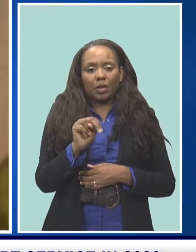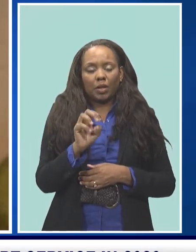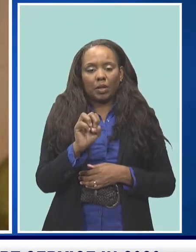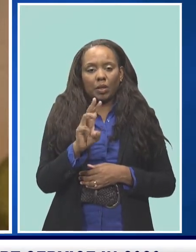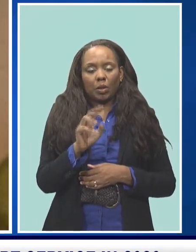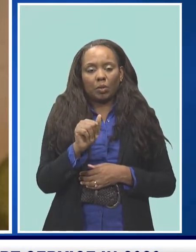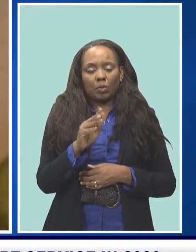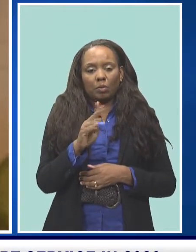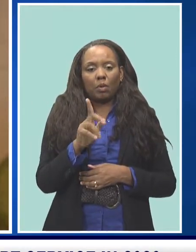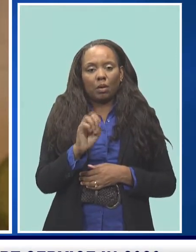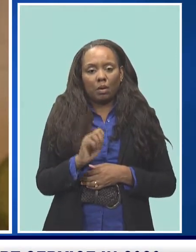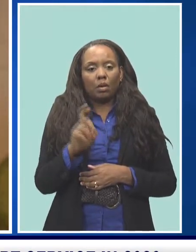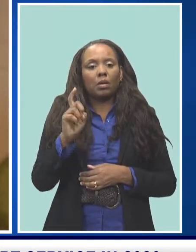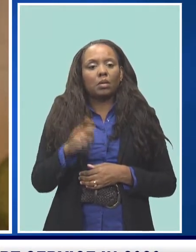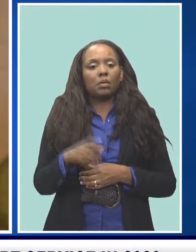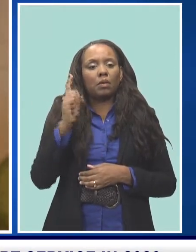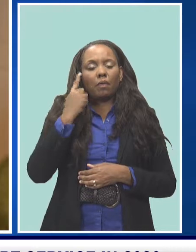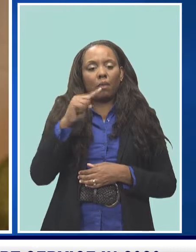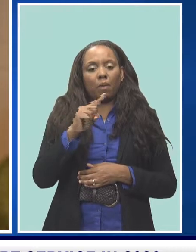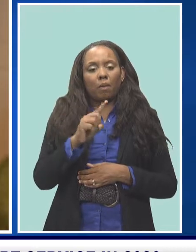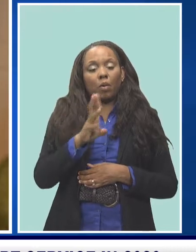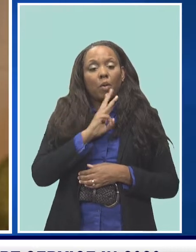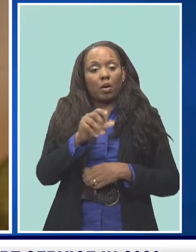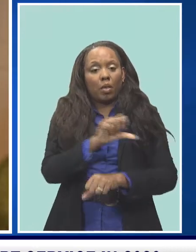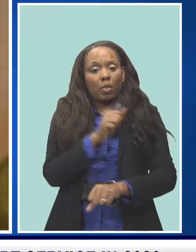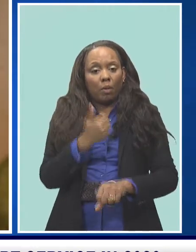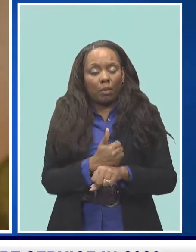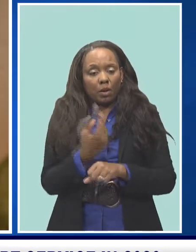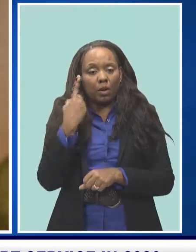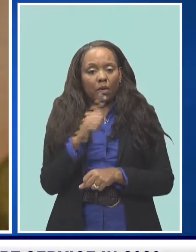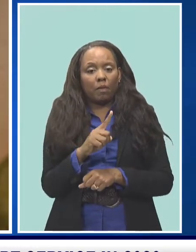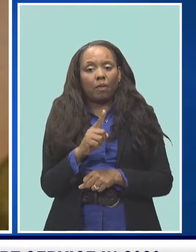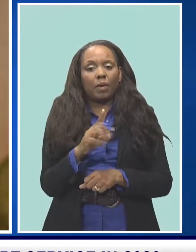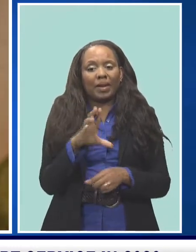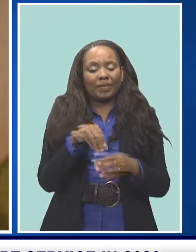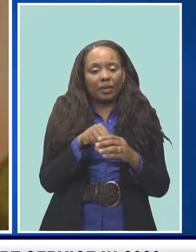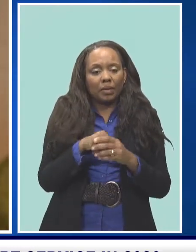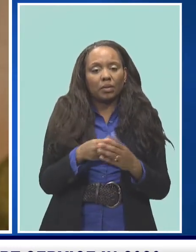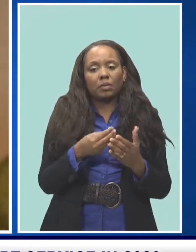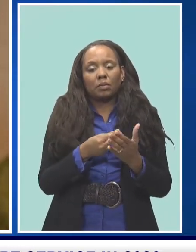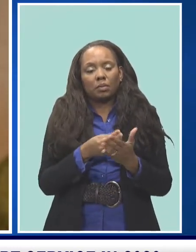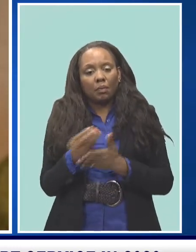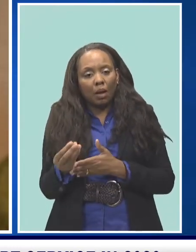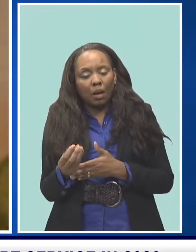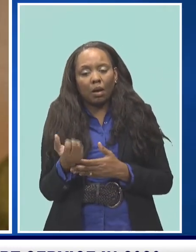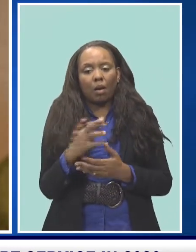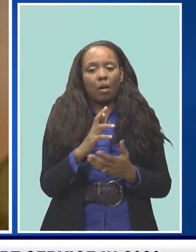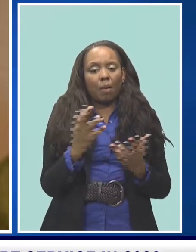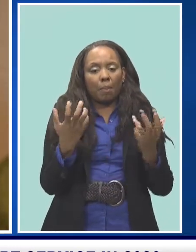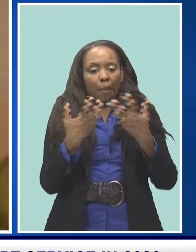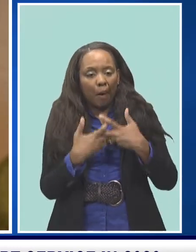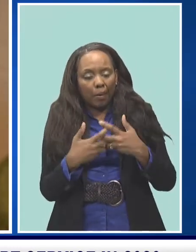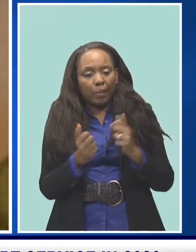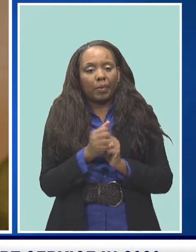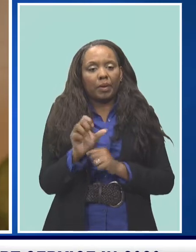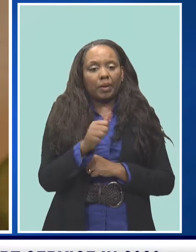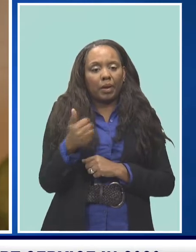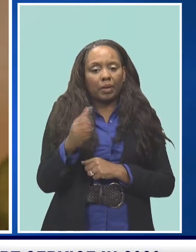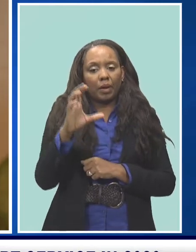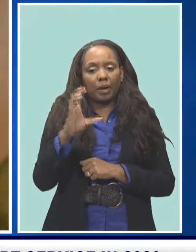for the Barbados Water Authority to invest in either individually or through joint ventures in order to be able